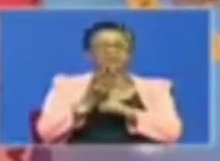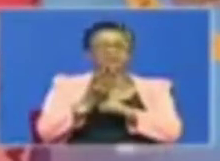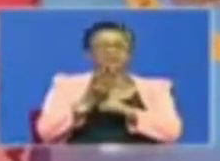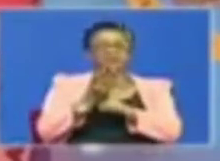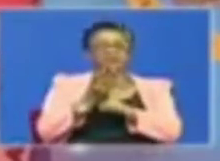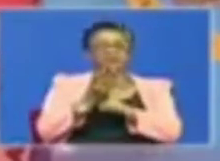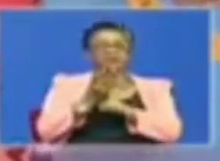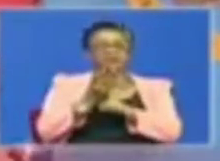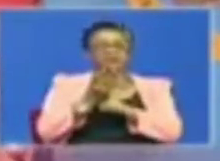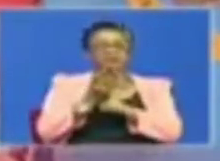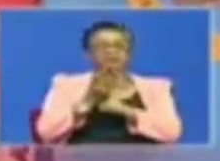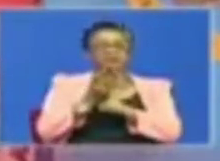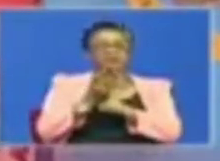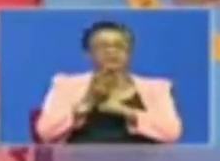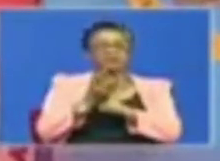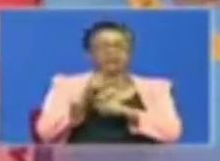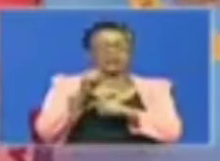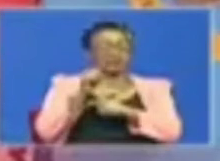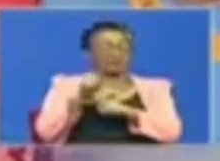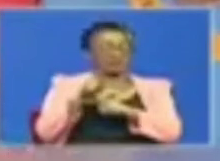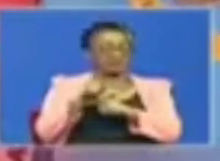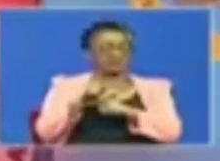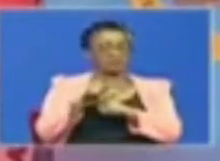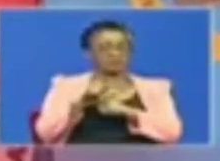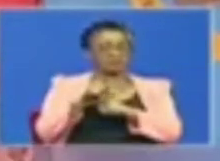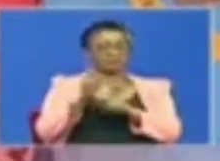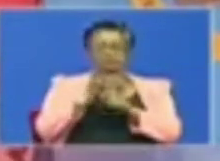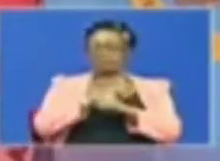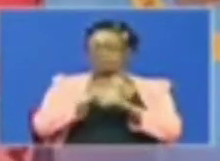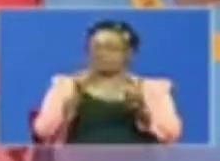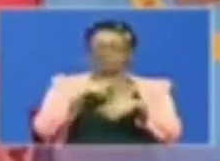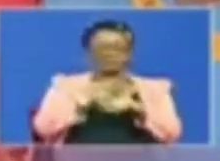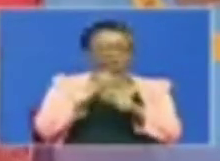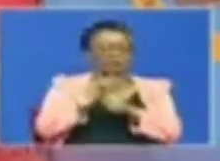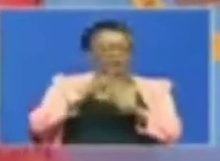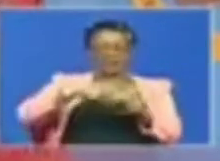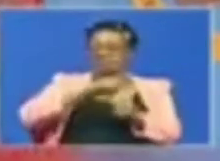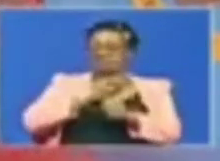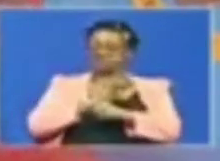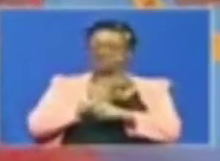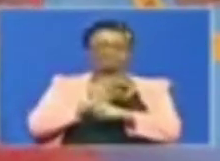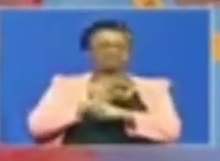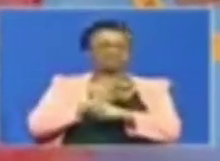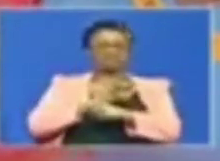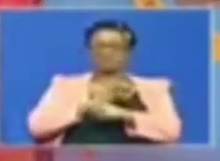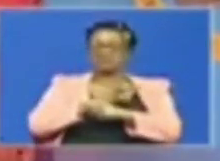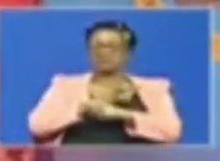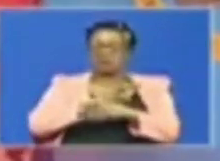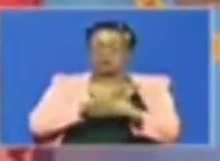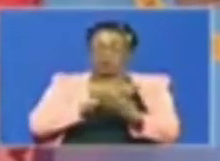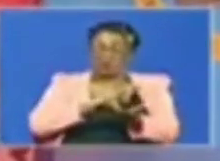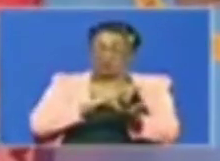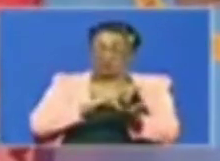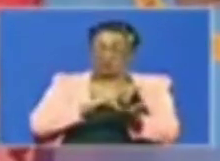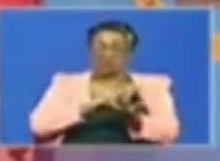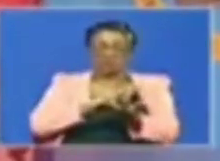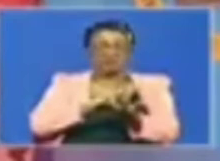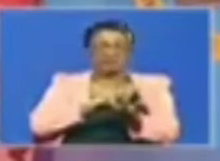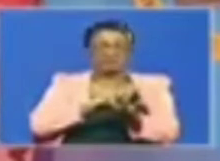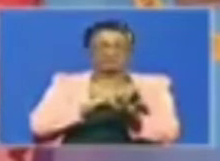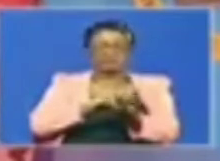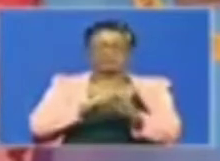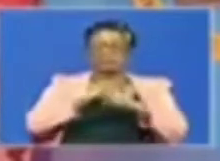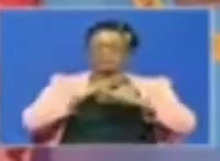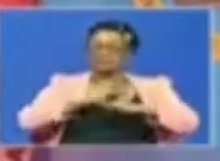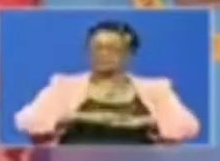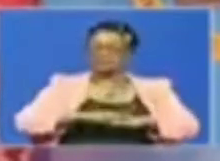This should not make us afraid, neither should it make us complacent.